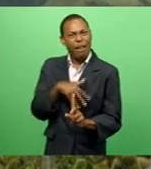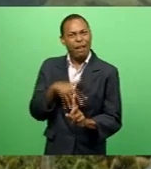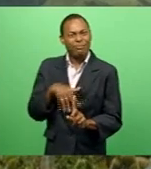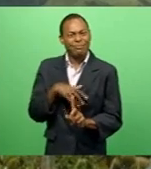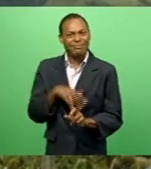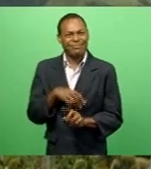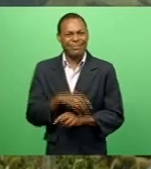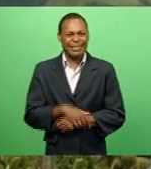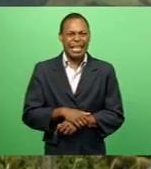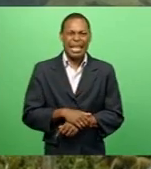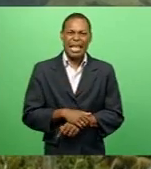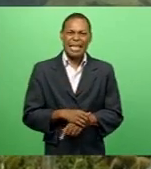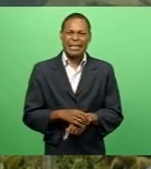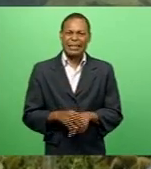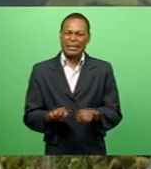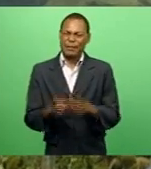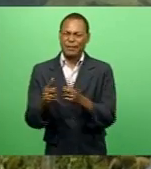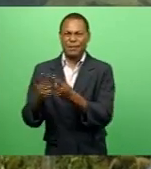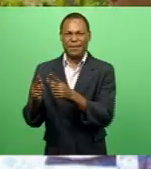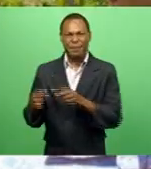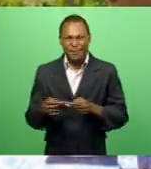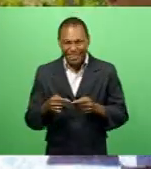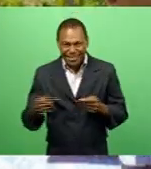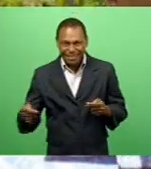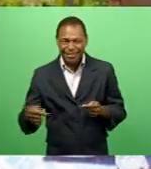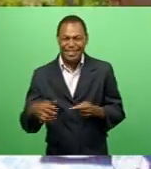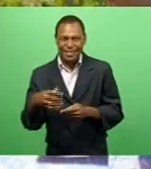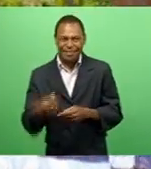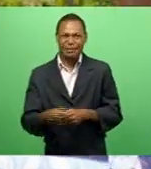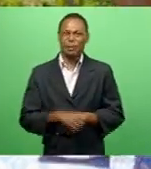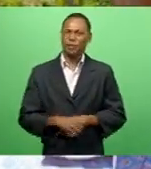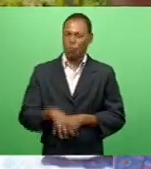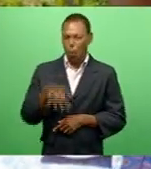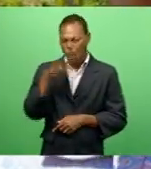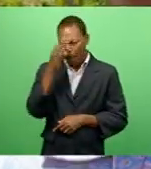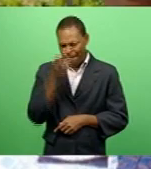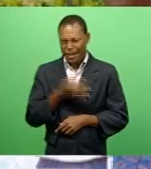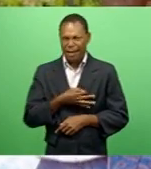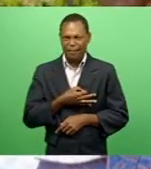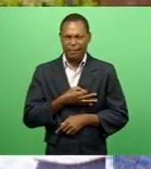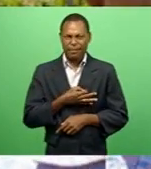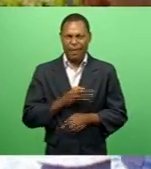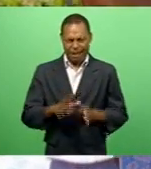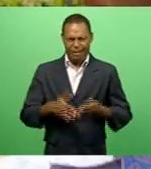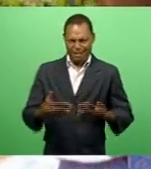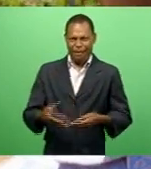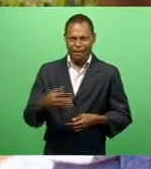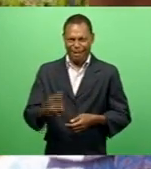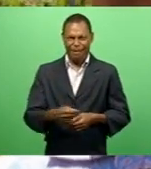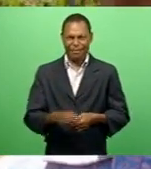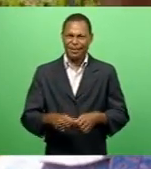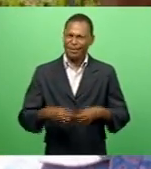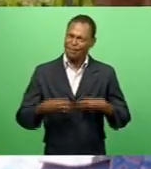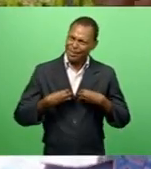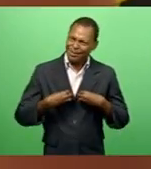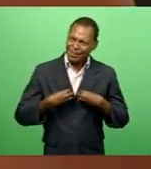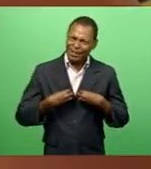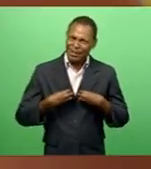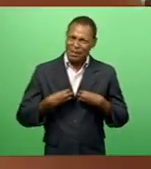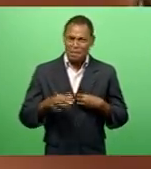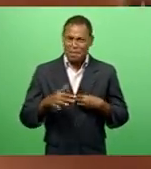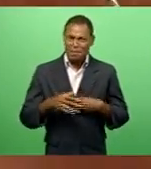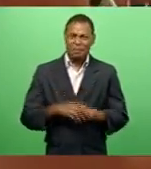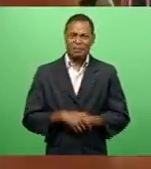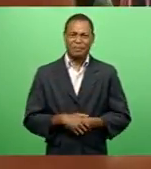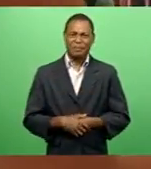this long in this journey, and I believe that's landed me right now in this journey at this moment. I don't know what is further ahead.